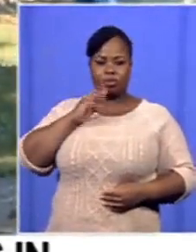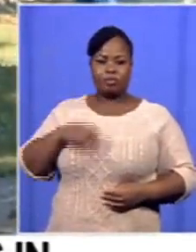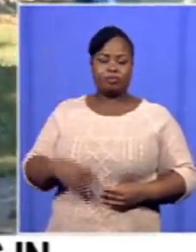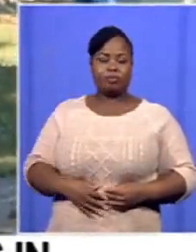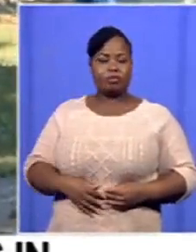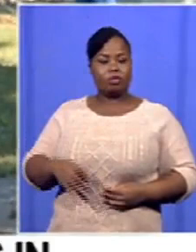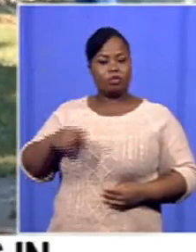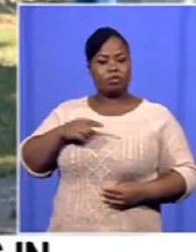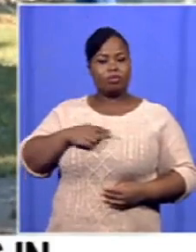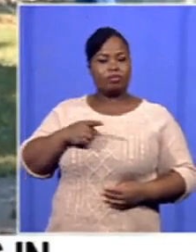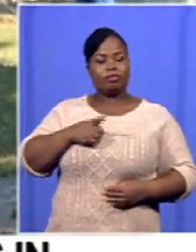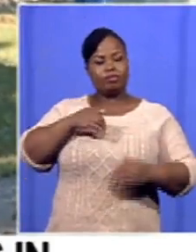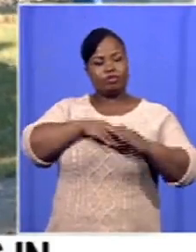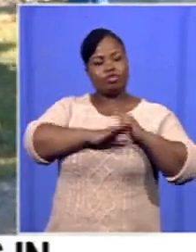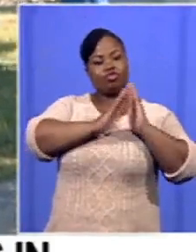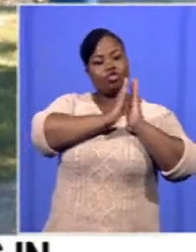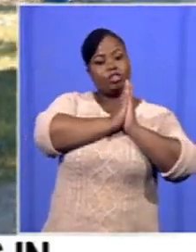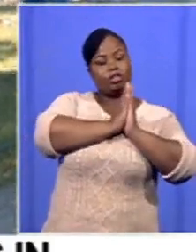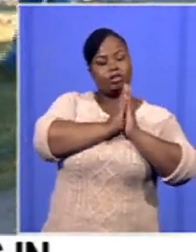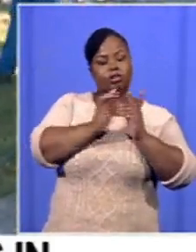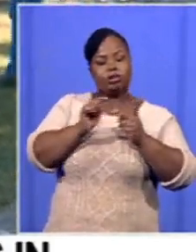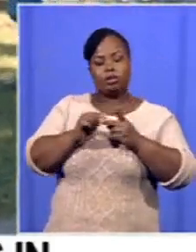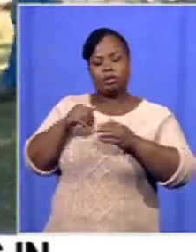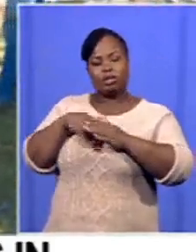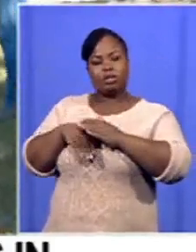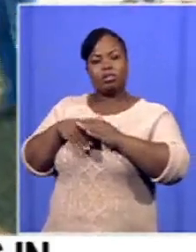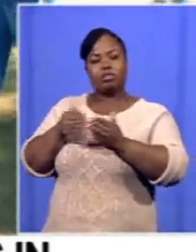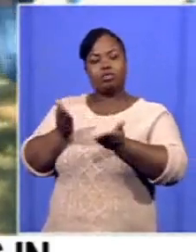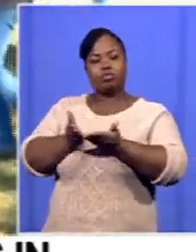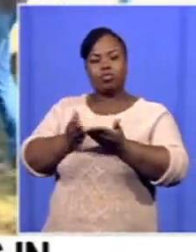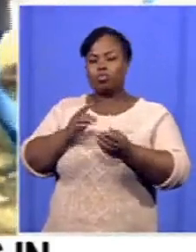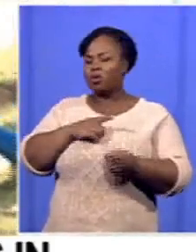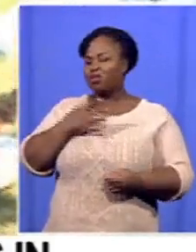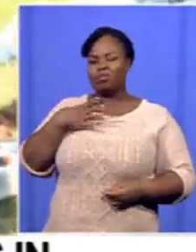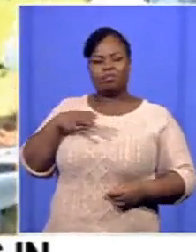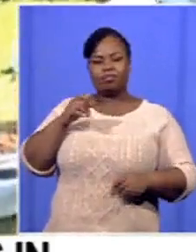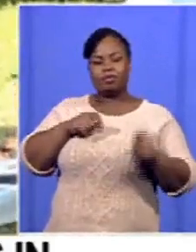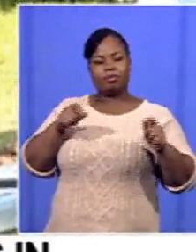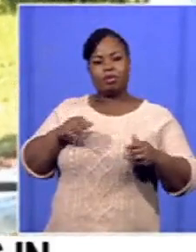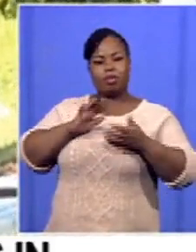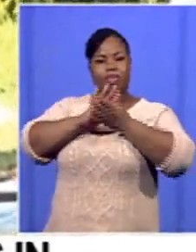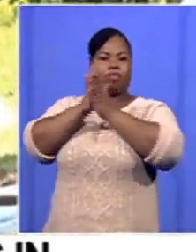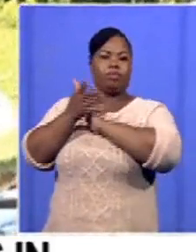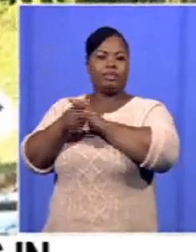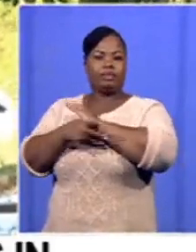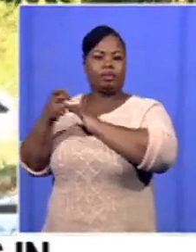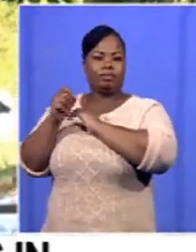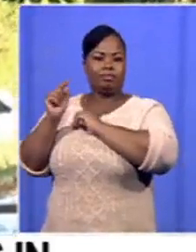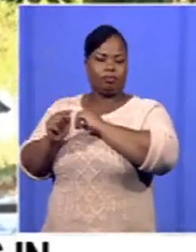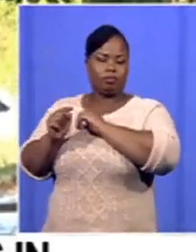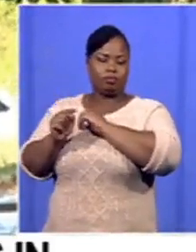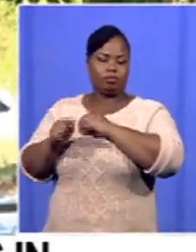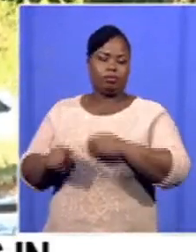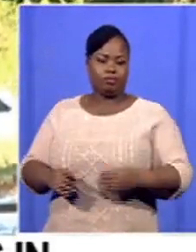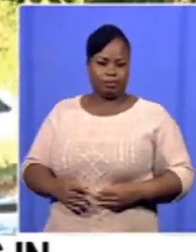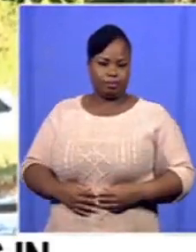install boreholes in churches as well as in schools to try and prevent people from also vandalizing this